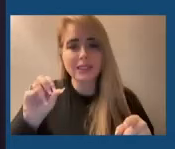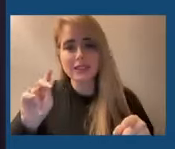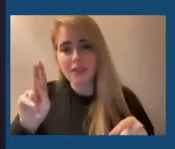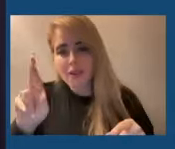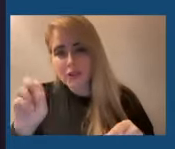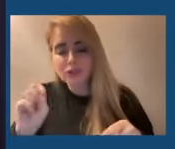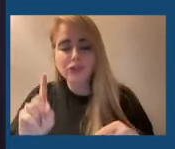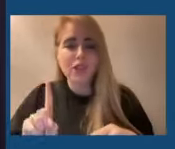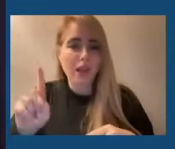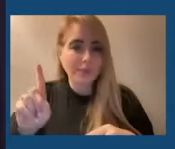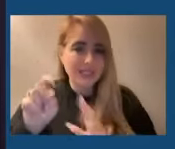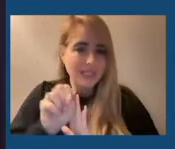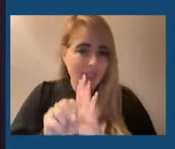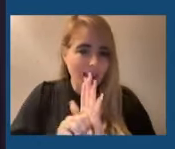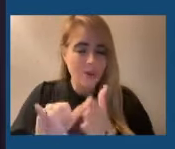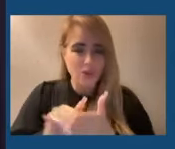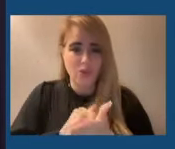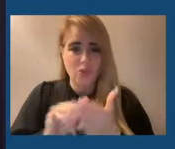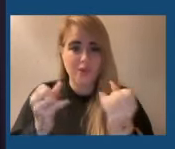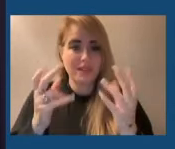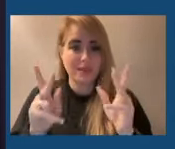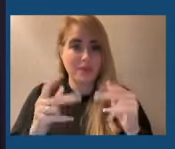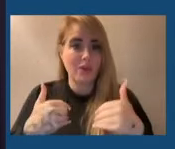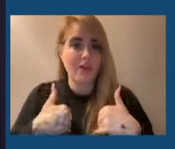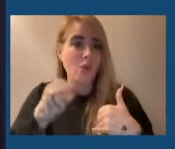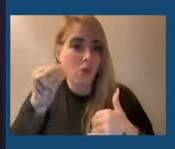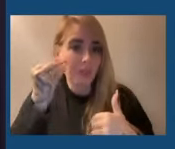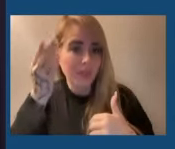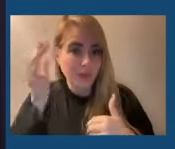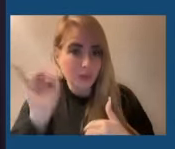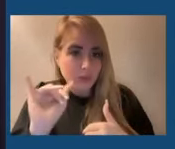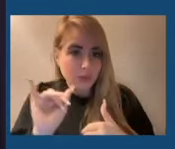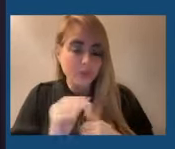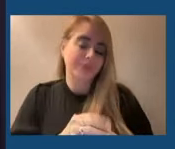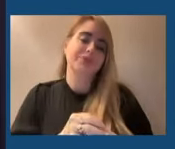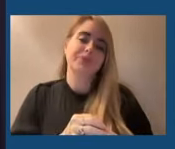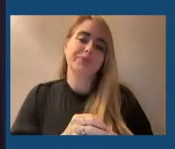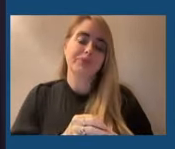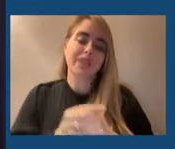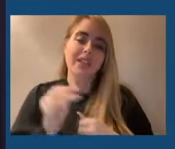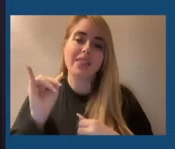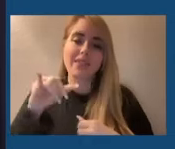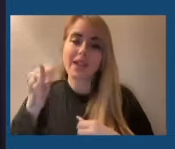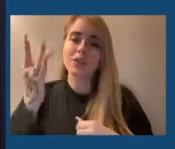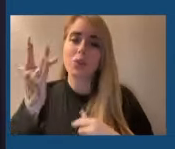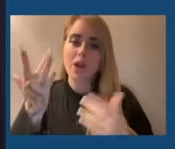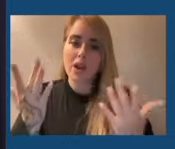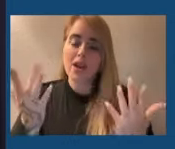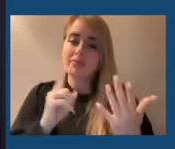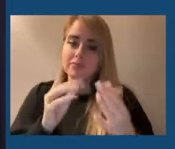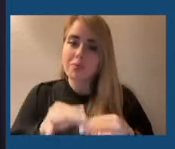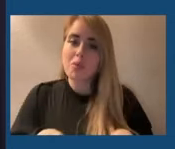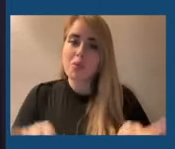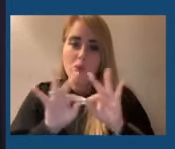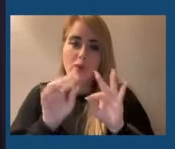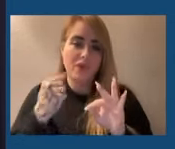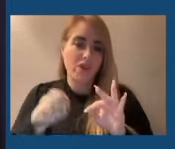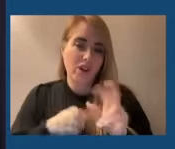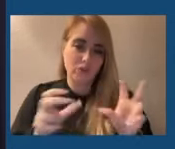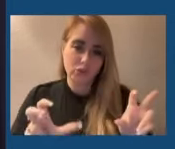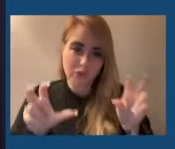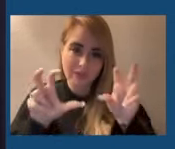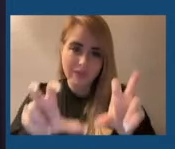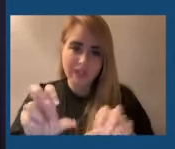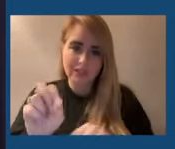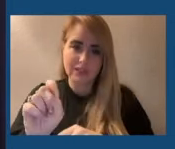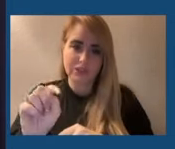New York, who many people have homes as well. And so that's why it's so important that we invested in STAR.